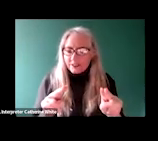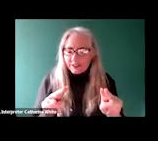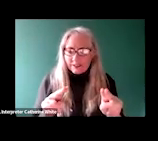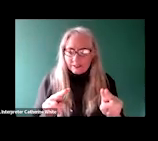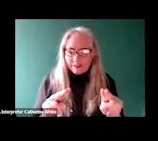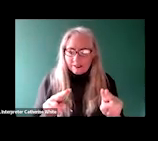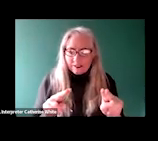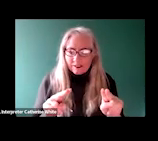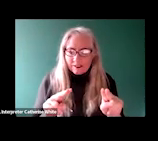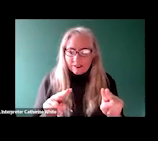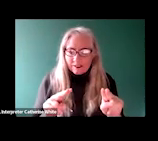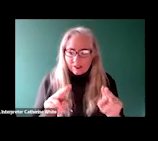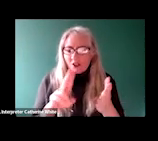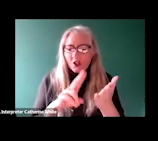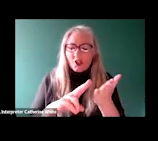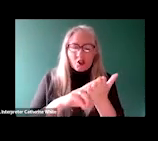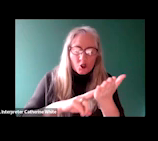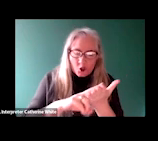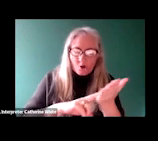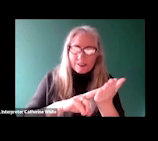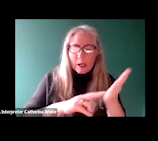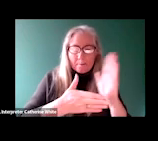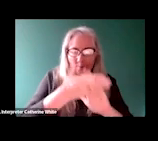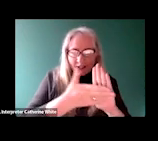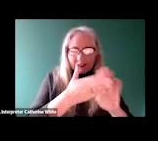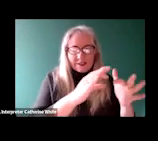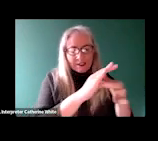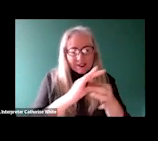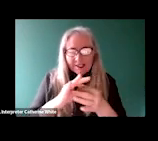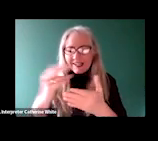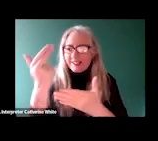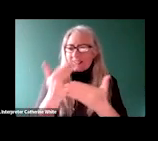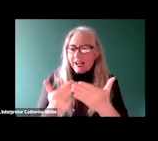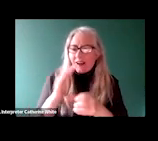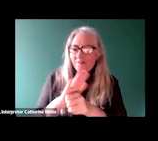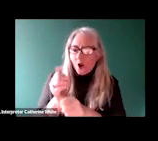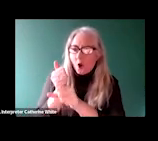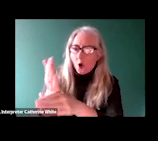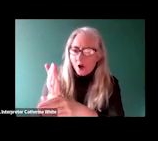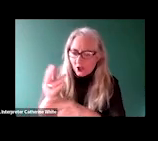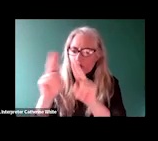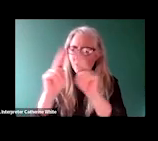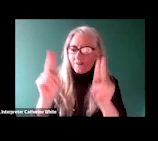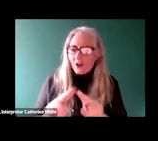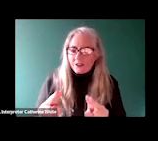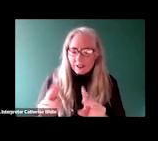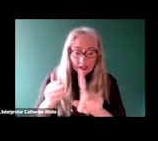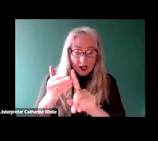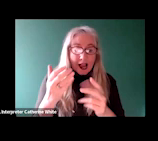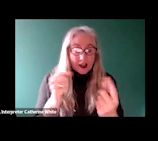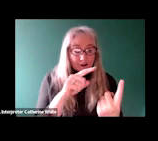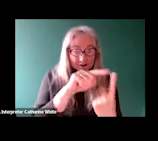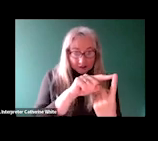and usable built environment underpinned by Design for All, or universal design approach. And then this is accompanied by 2